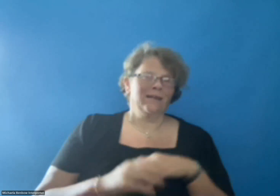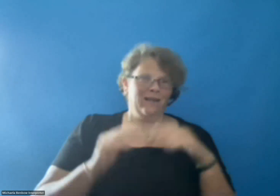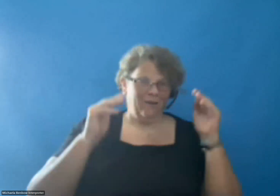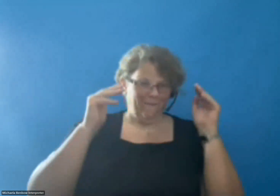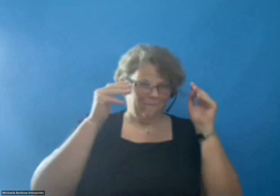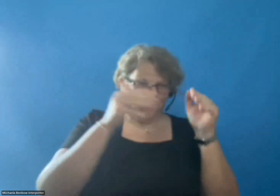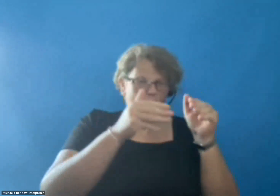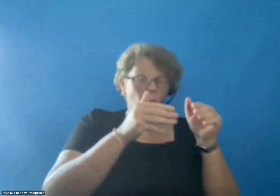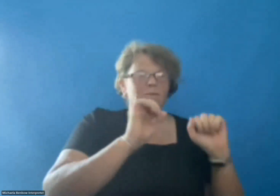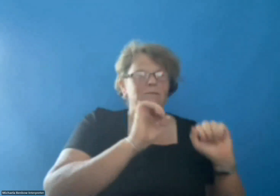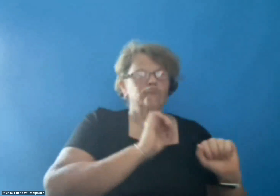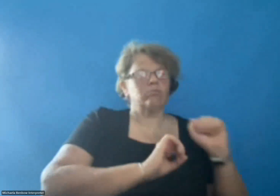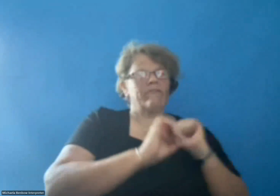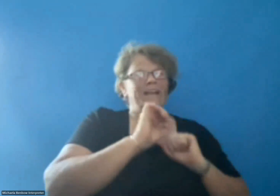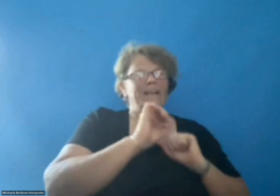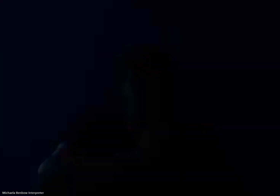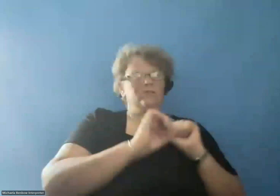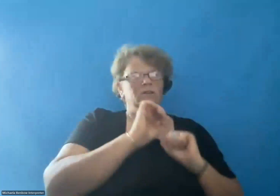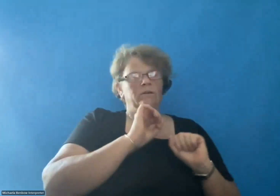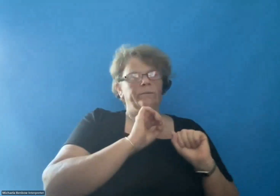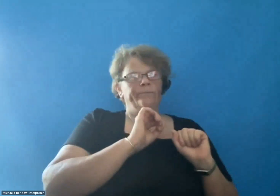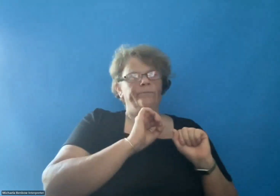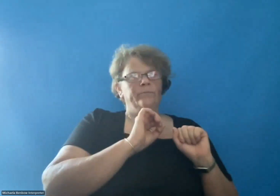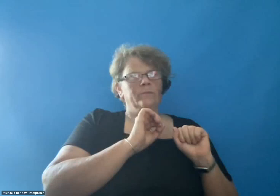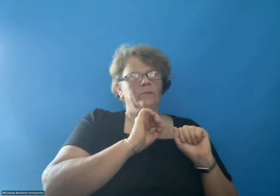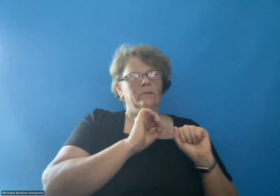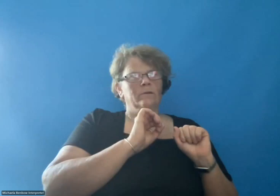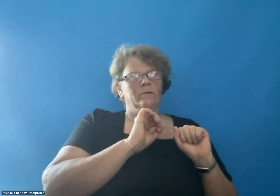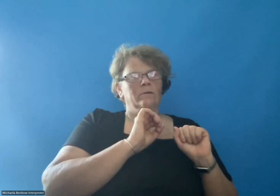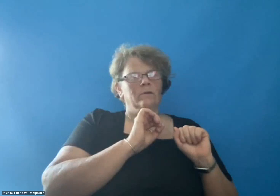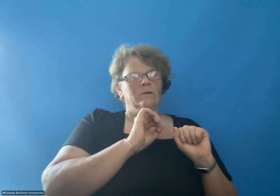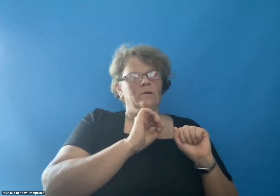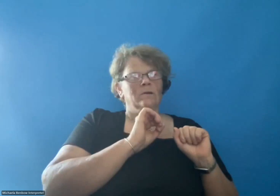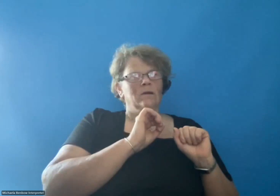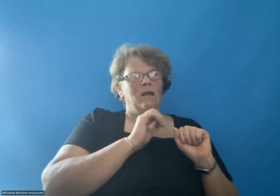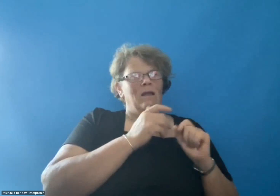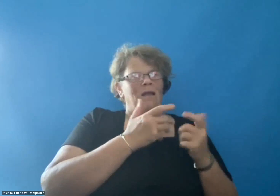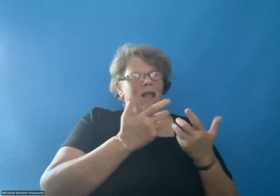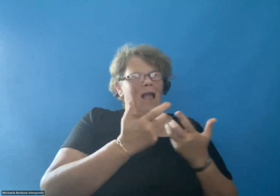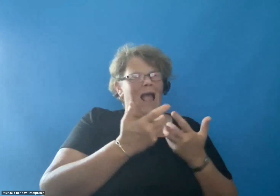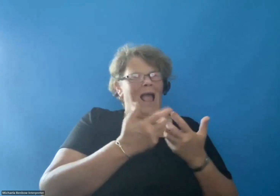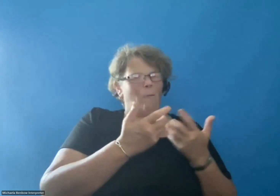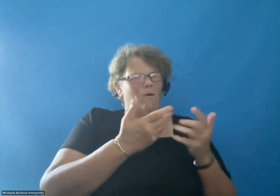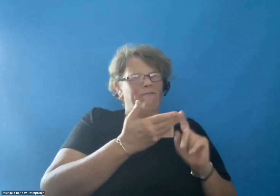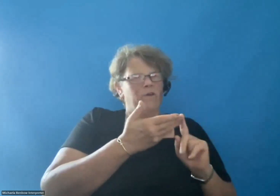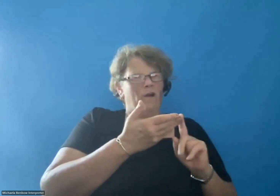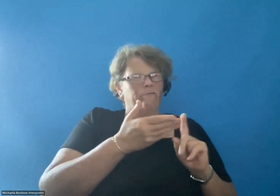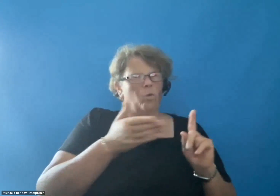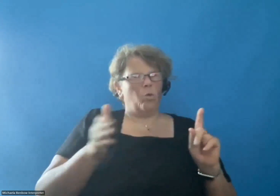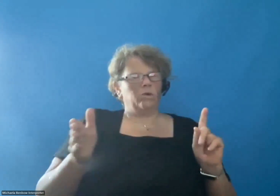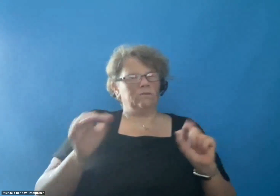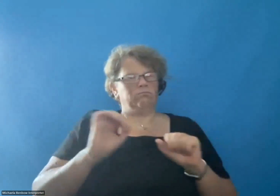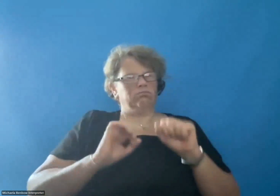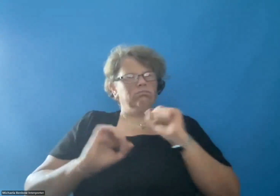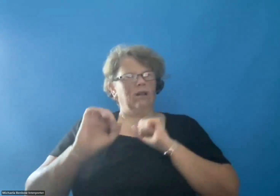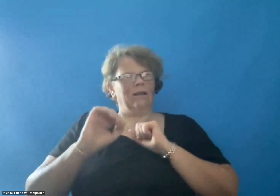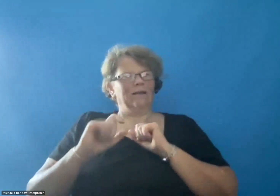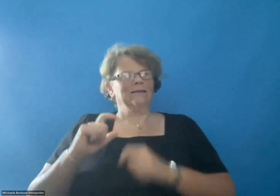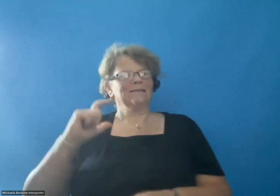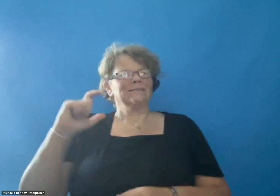will there be strict measures taken with patients who avoid prevention, obviously, such as a COPD